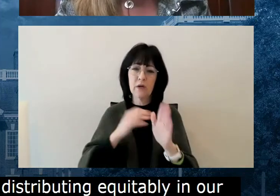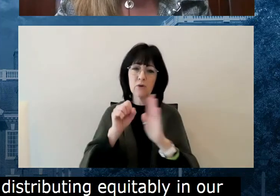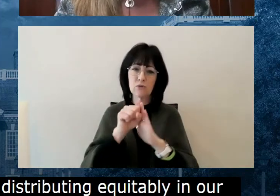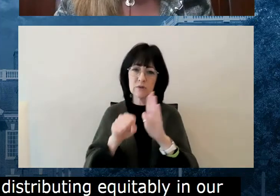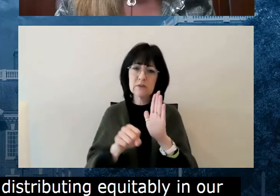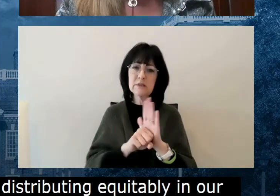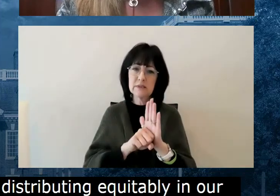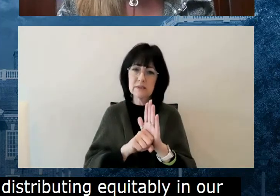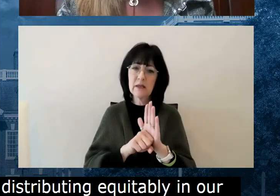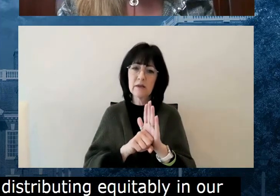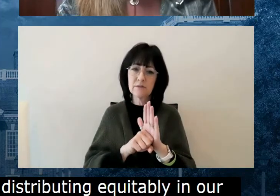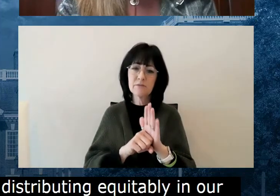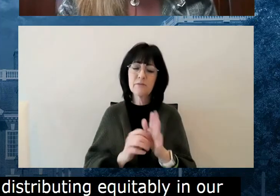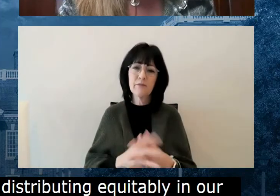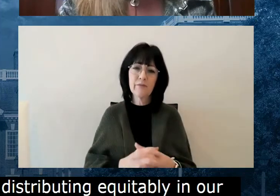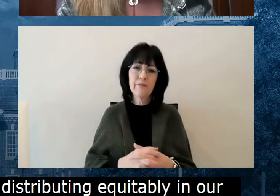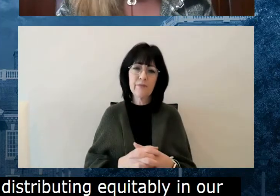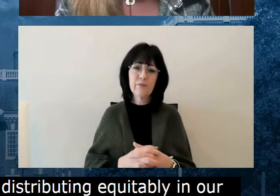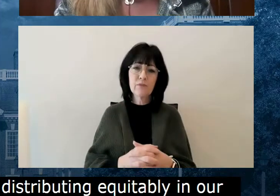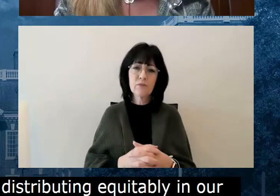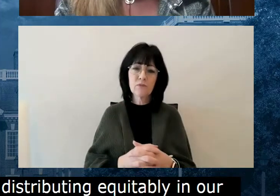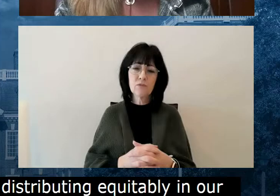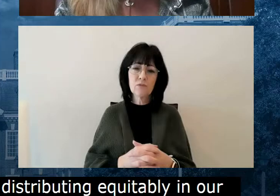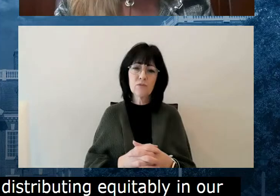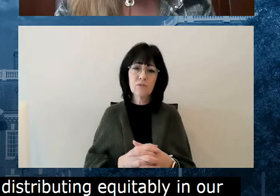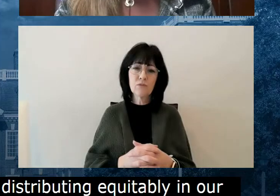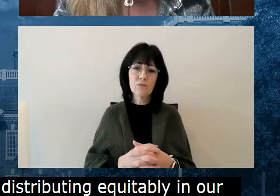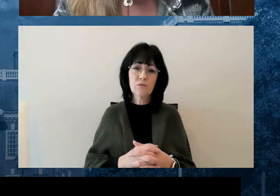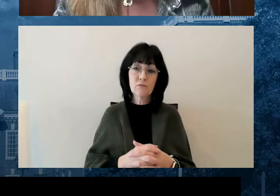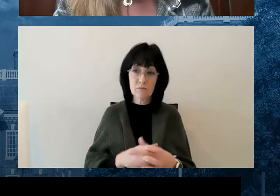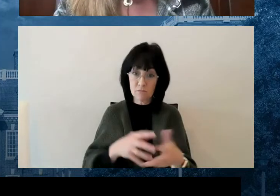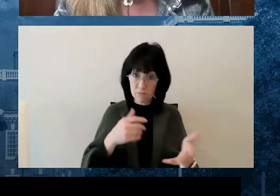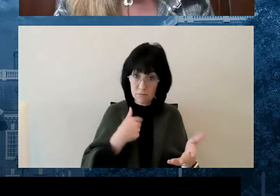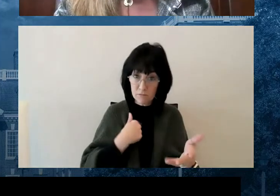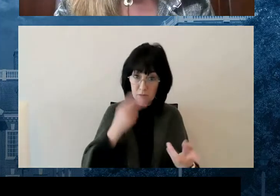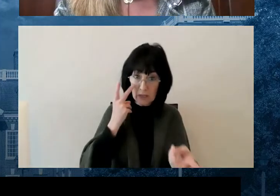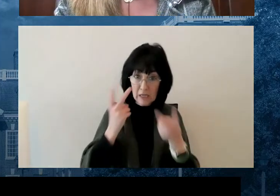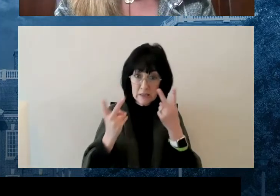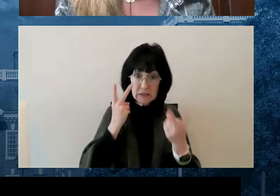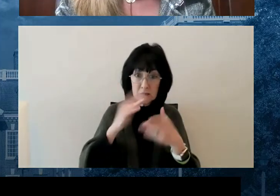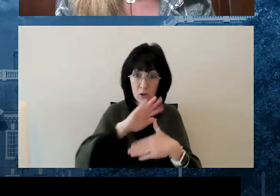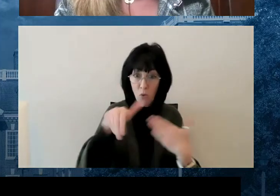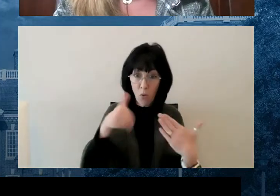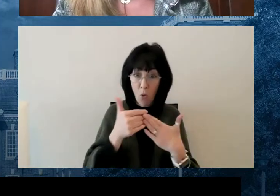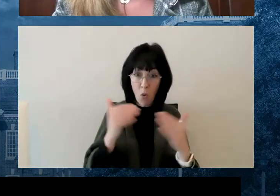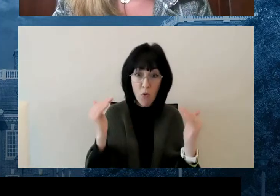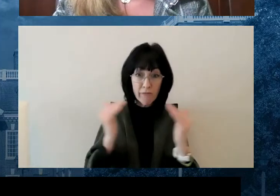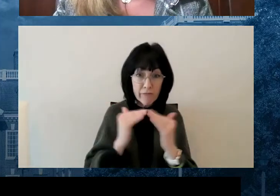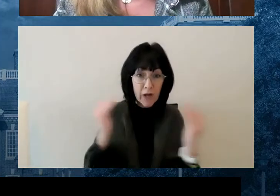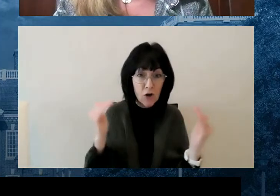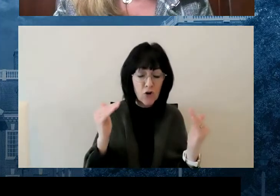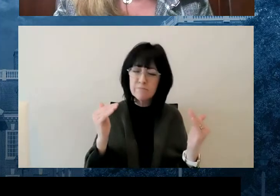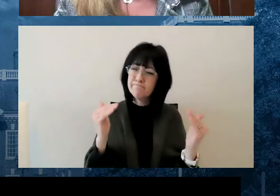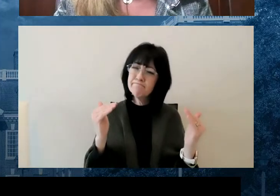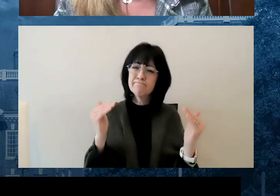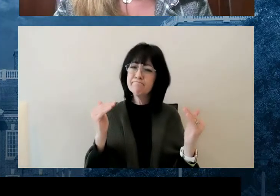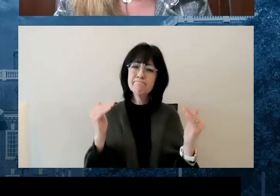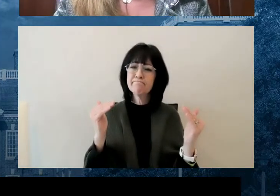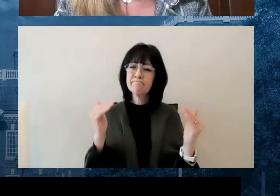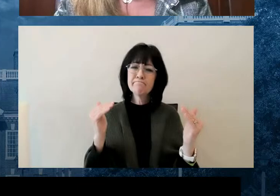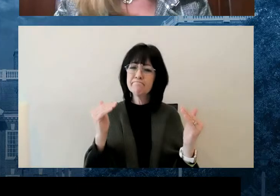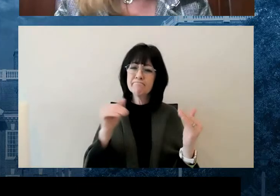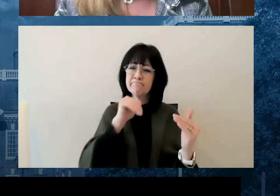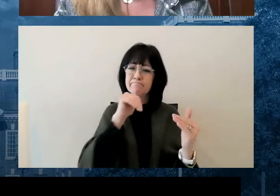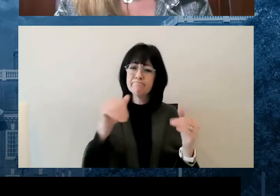this effort that we're not where we want to be in that regard. And we have talked about the efforts that we